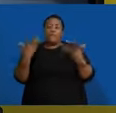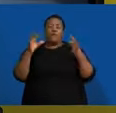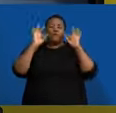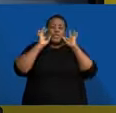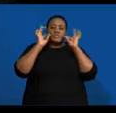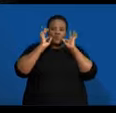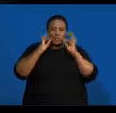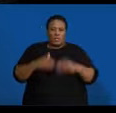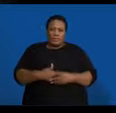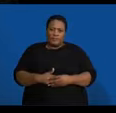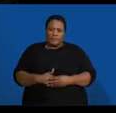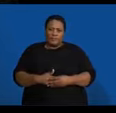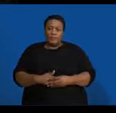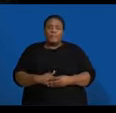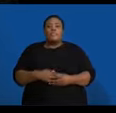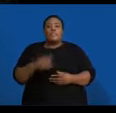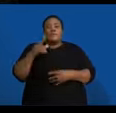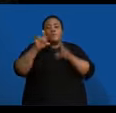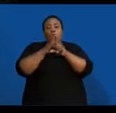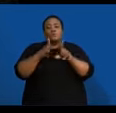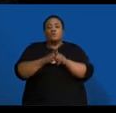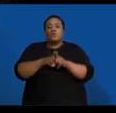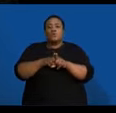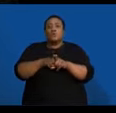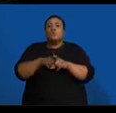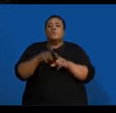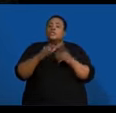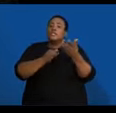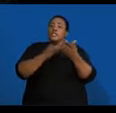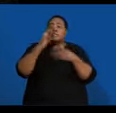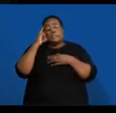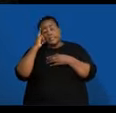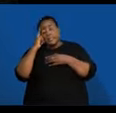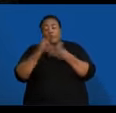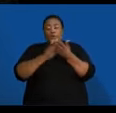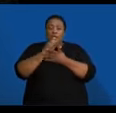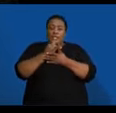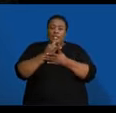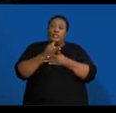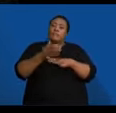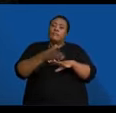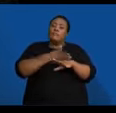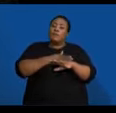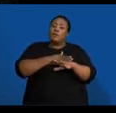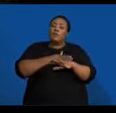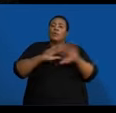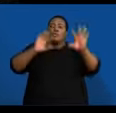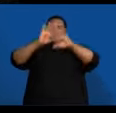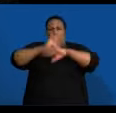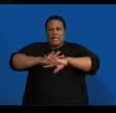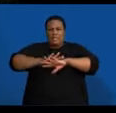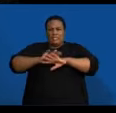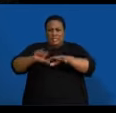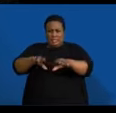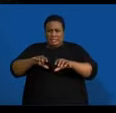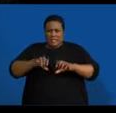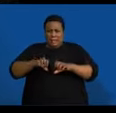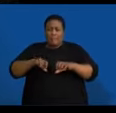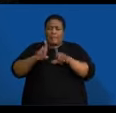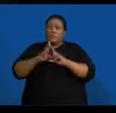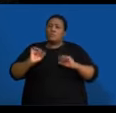Facebook page. And also, you need to sleep early the night before your math exam. And then lastly, you need to exercise